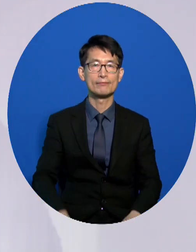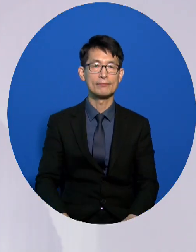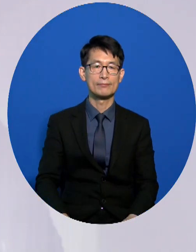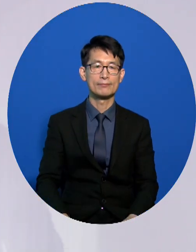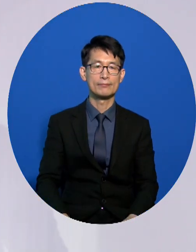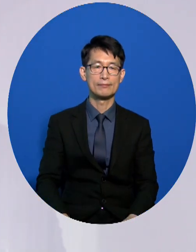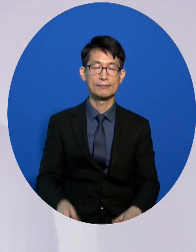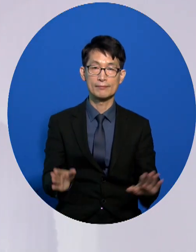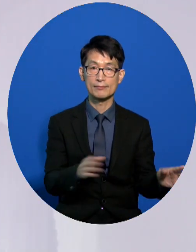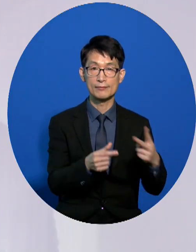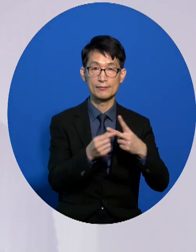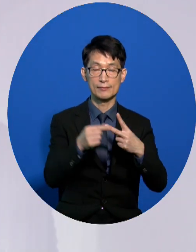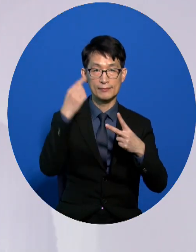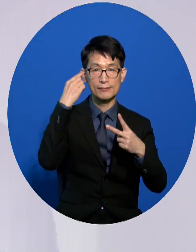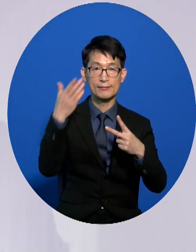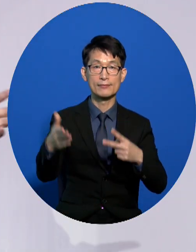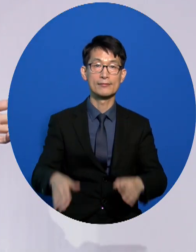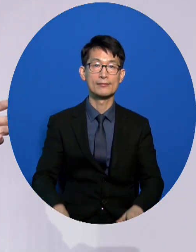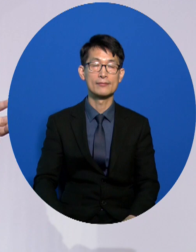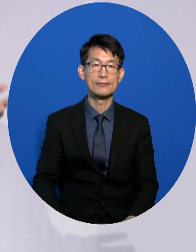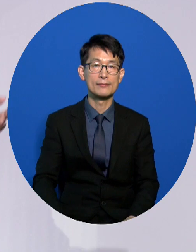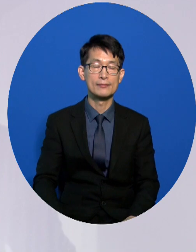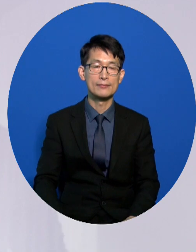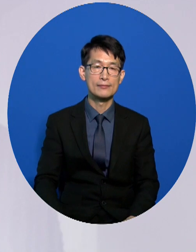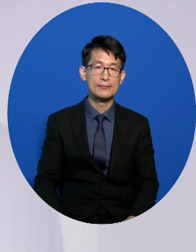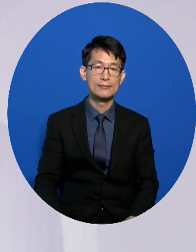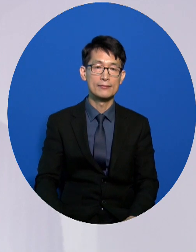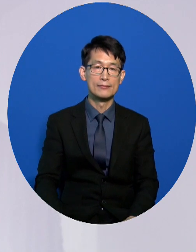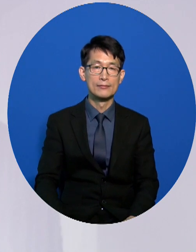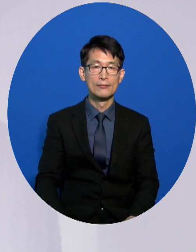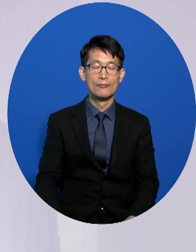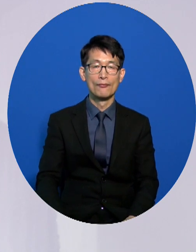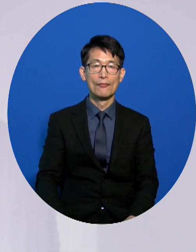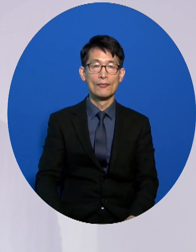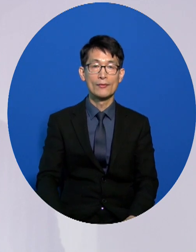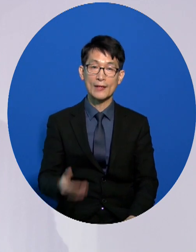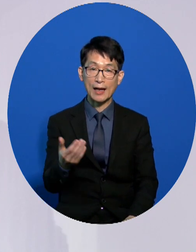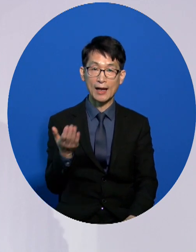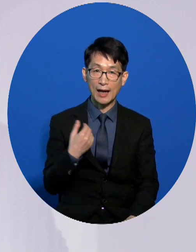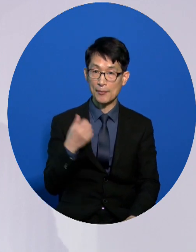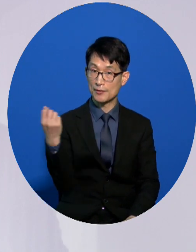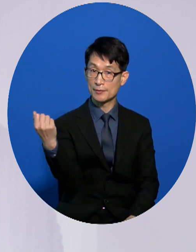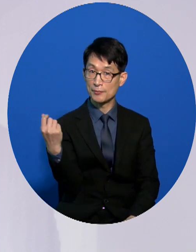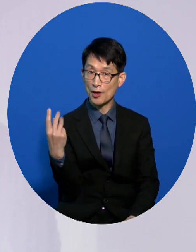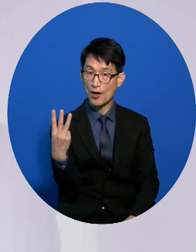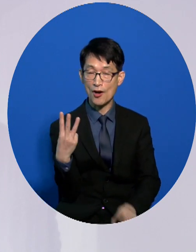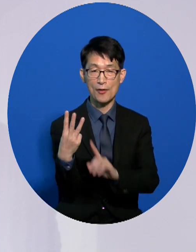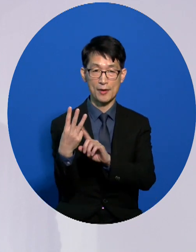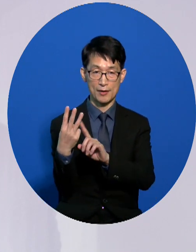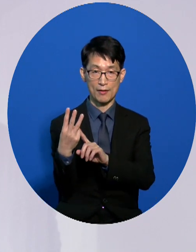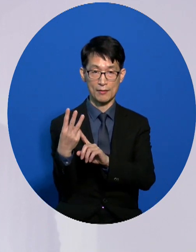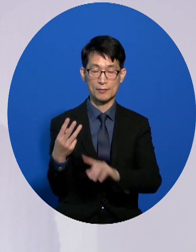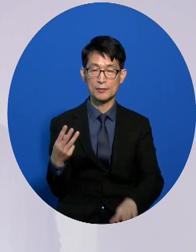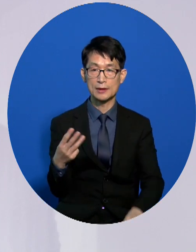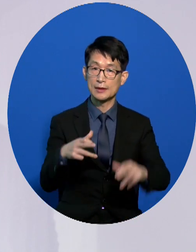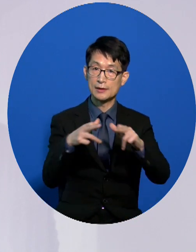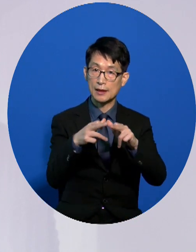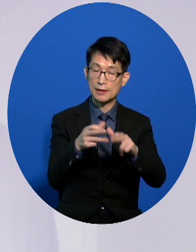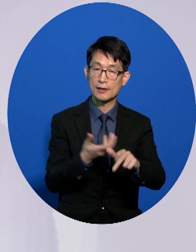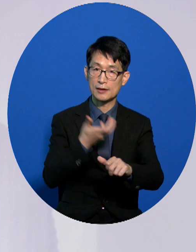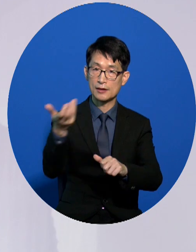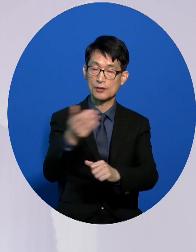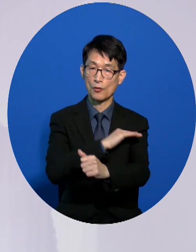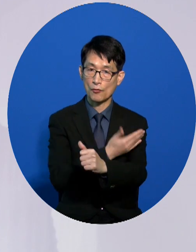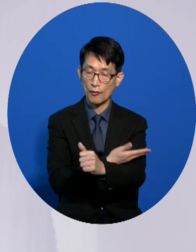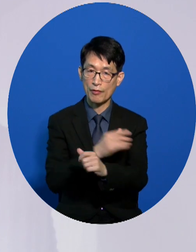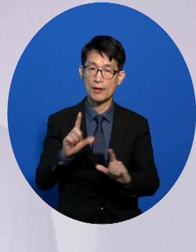measure. Yes, thank you. So let's go to the second question. Now, the other panelists, they talked about the various able tech and also